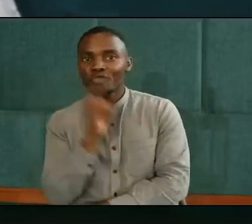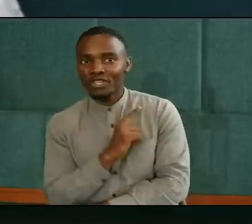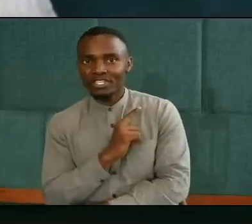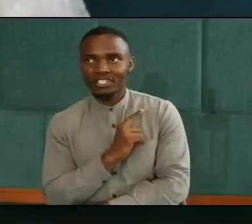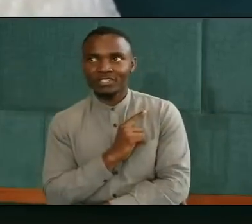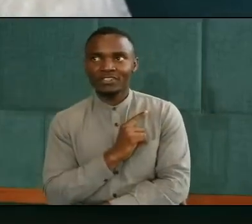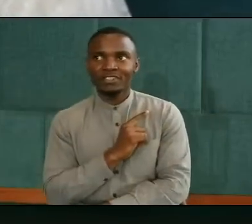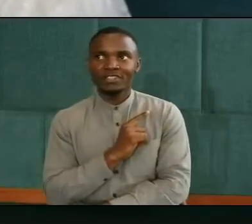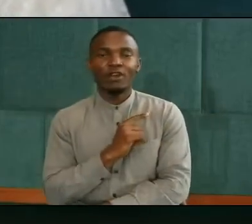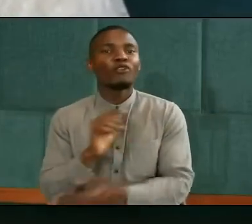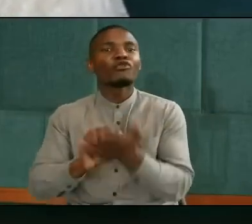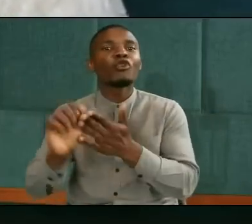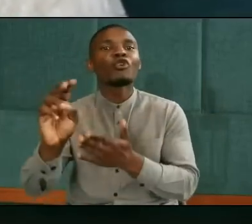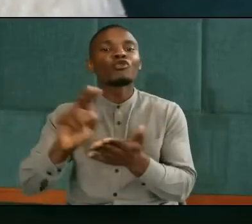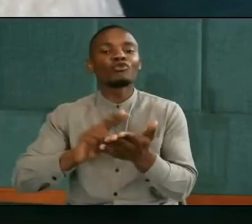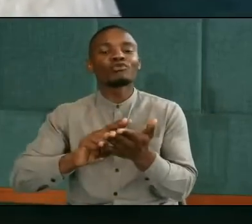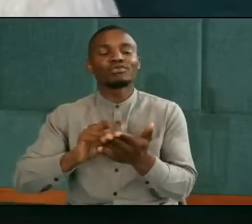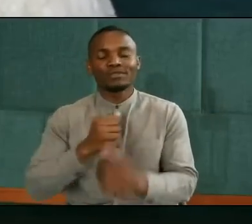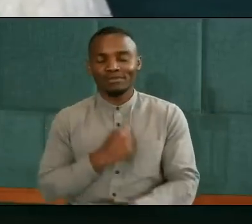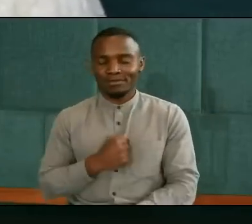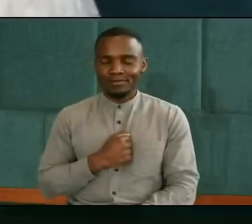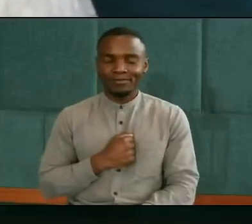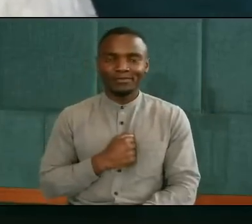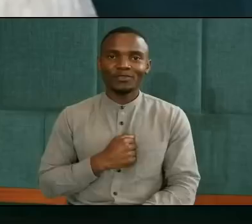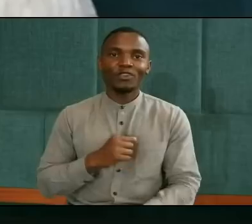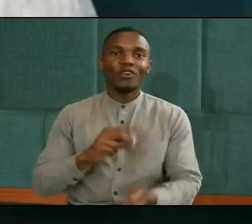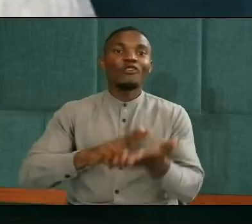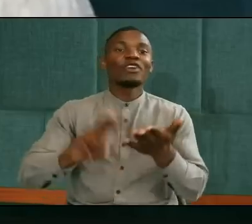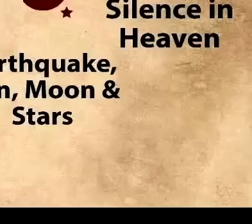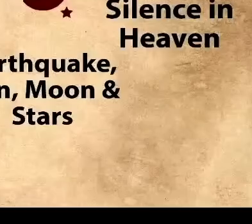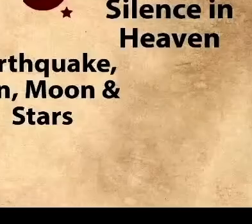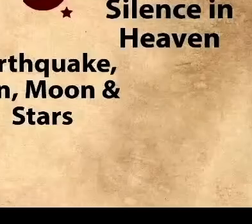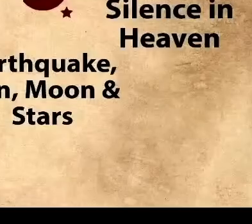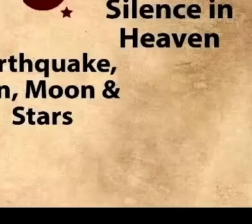already. Verse 14, not yet. So where are we